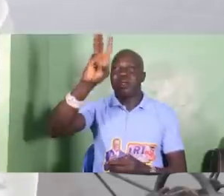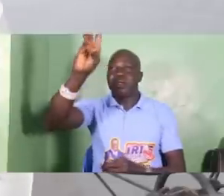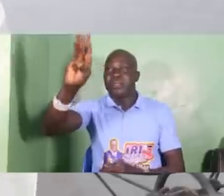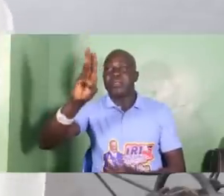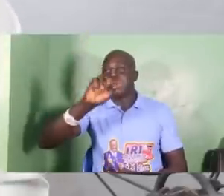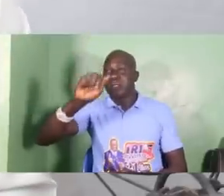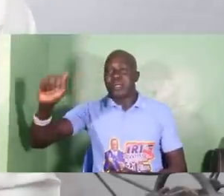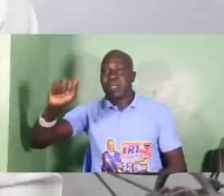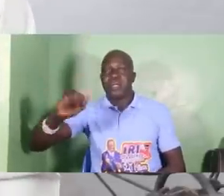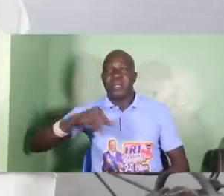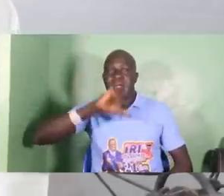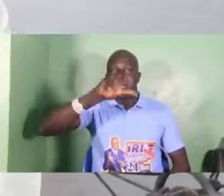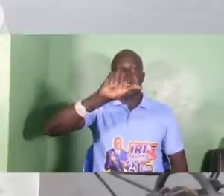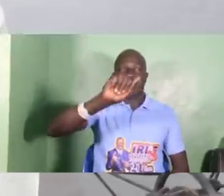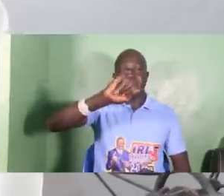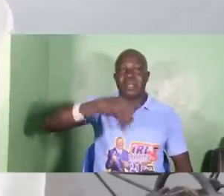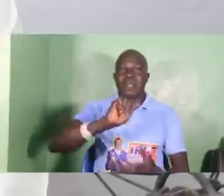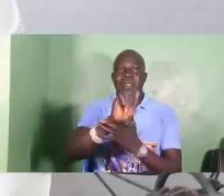Plus 6A. Latim Jakande Road.